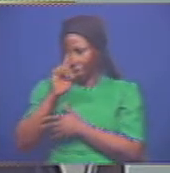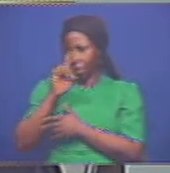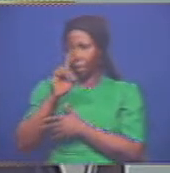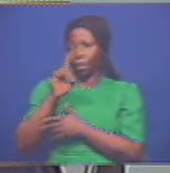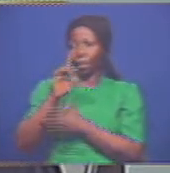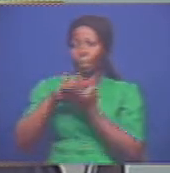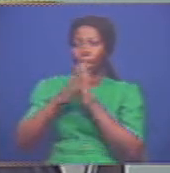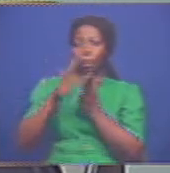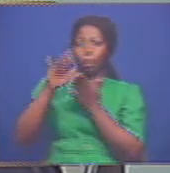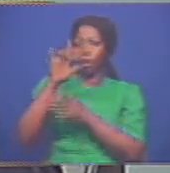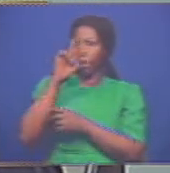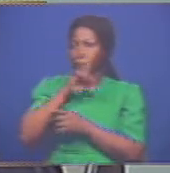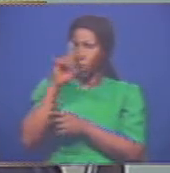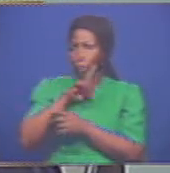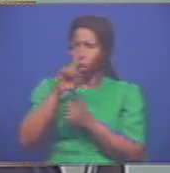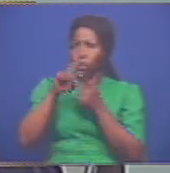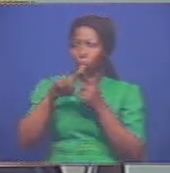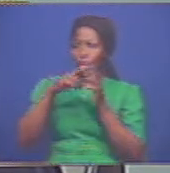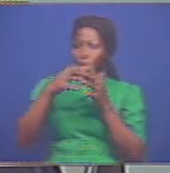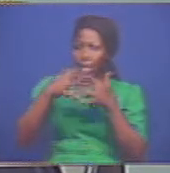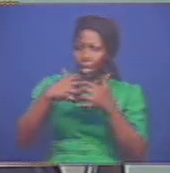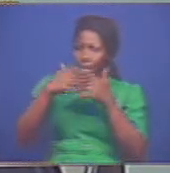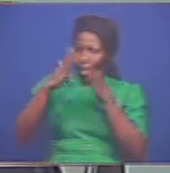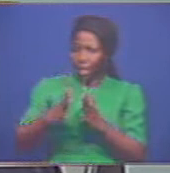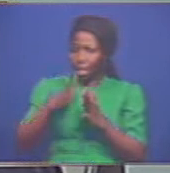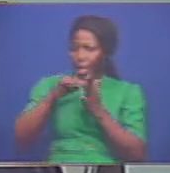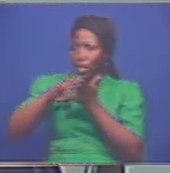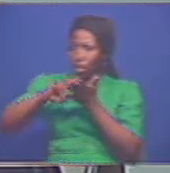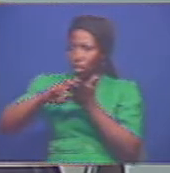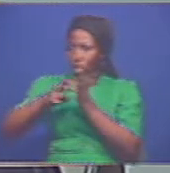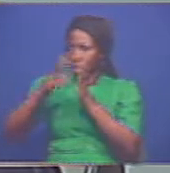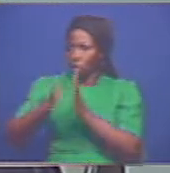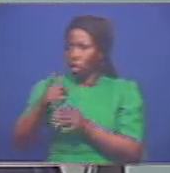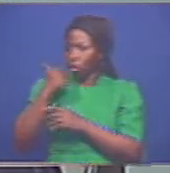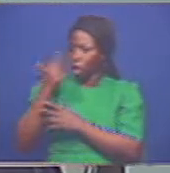harsh to the engineers and contractors that are on site.